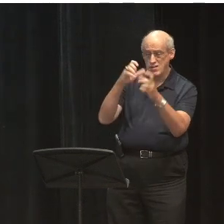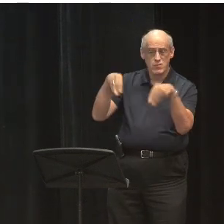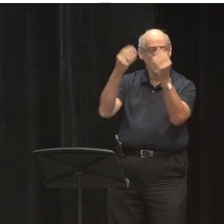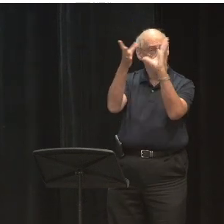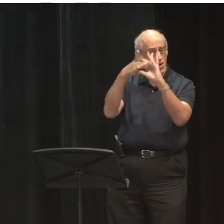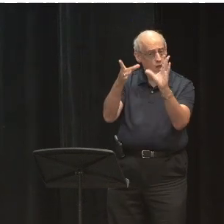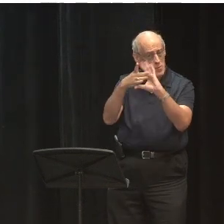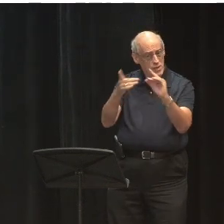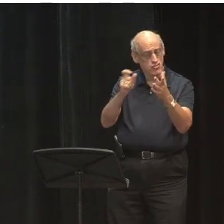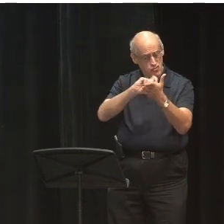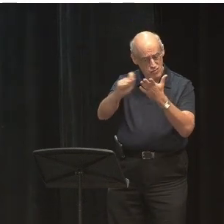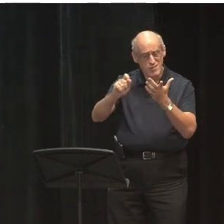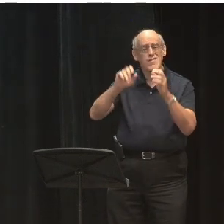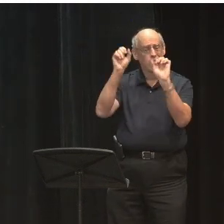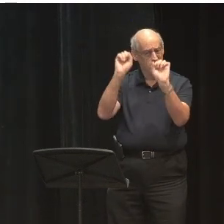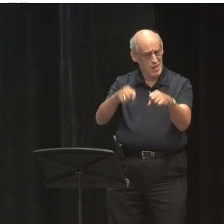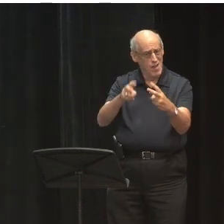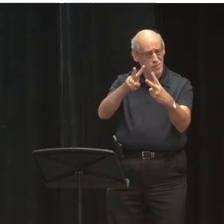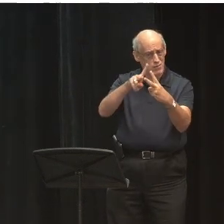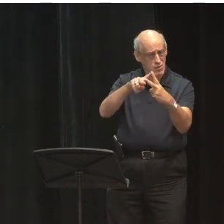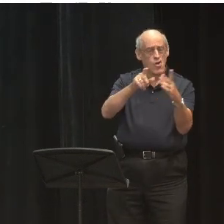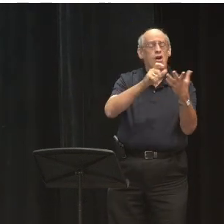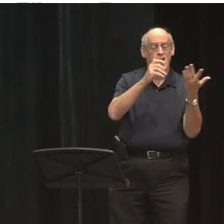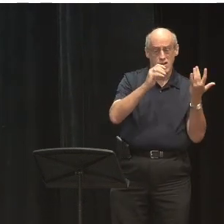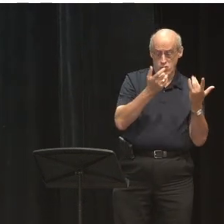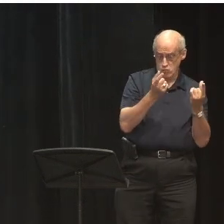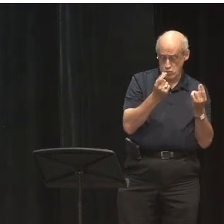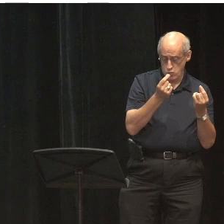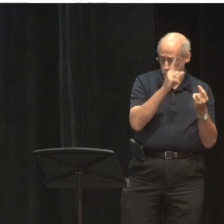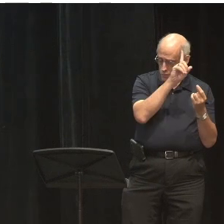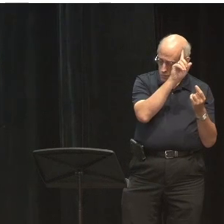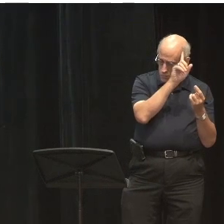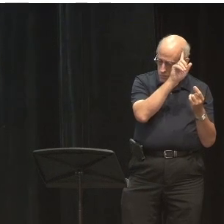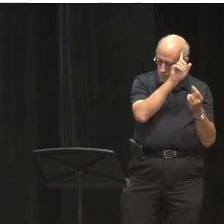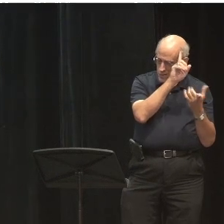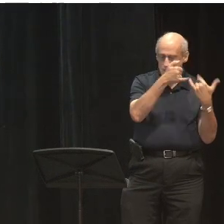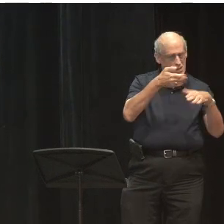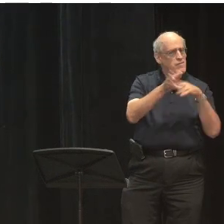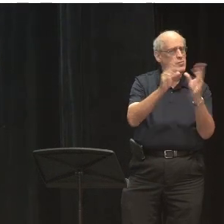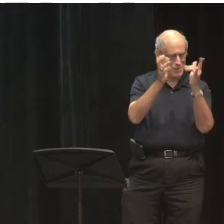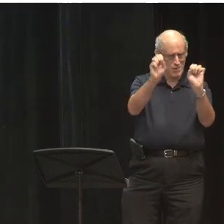submit comments, you can do so in writing after the hearing